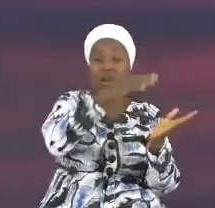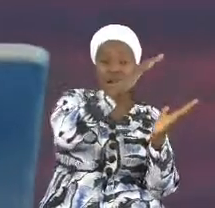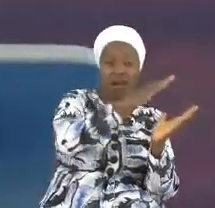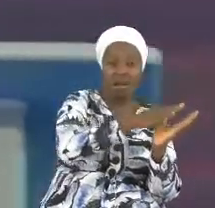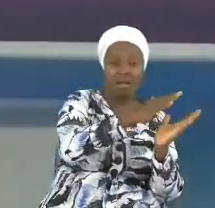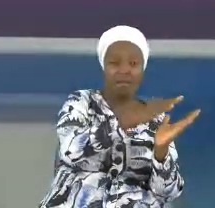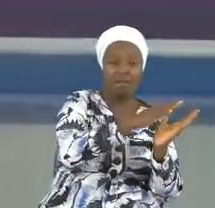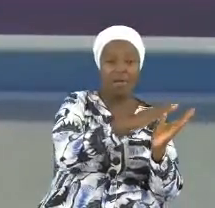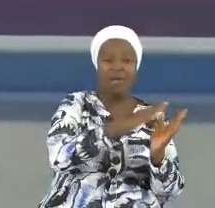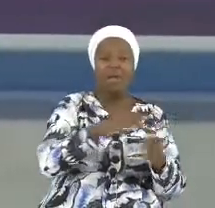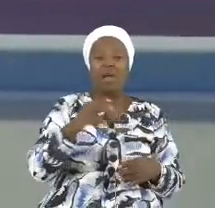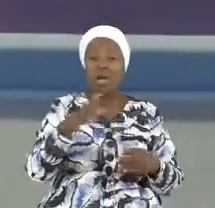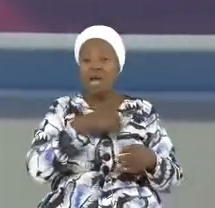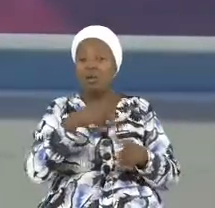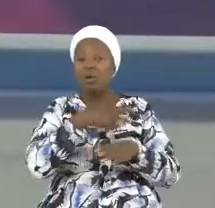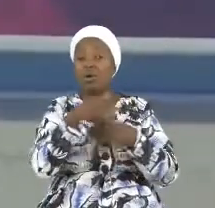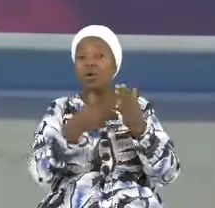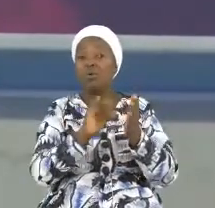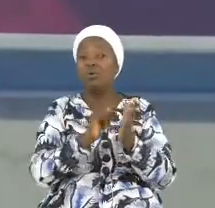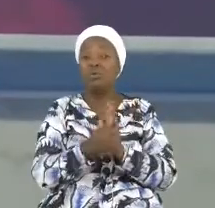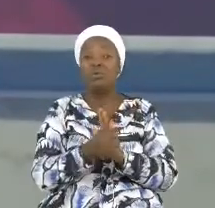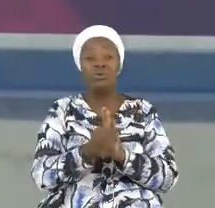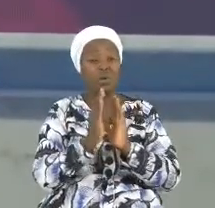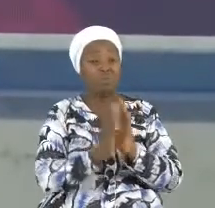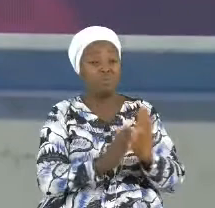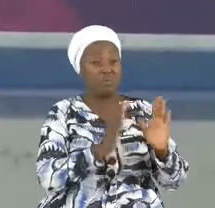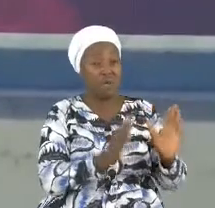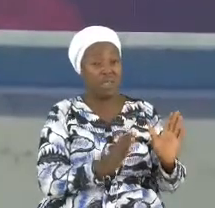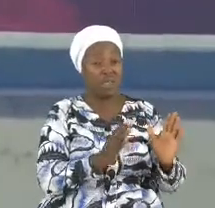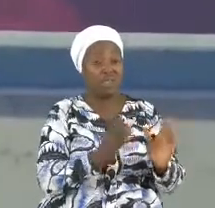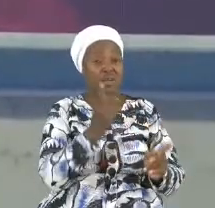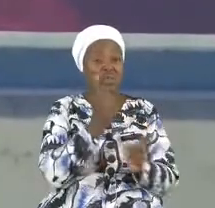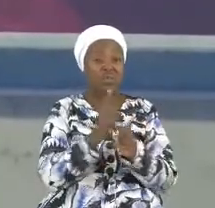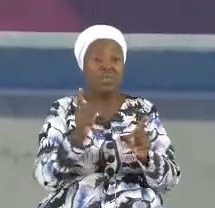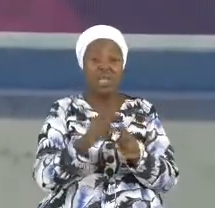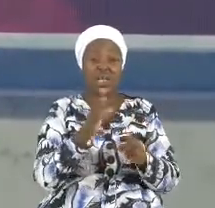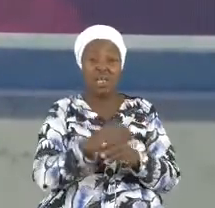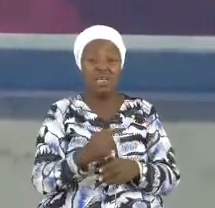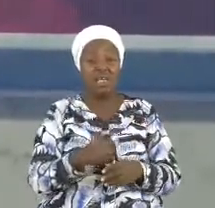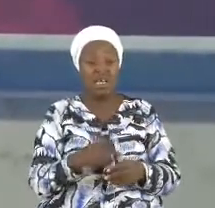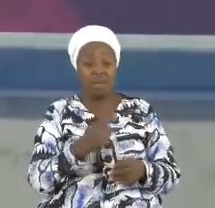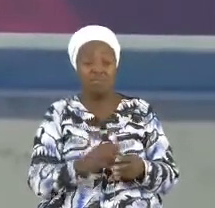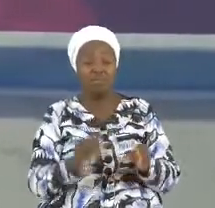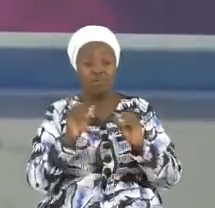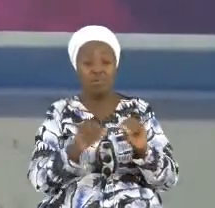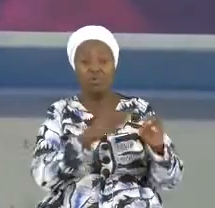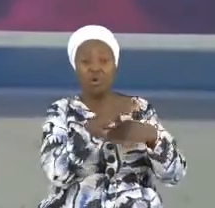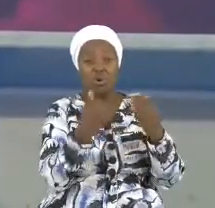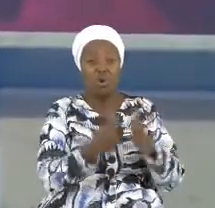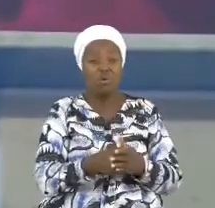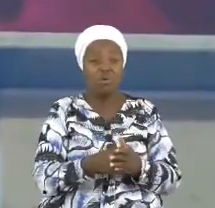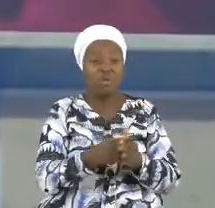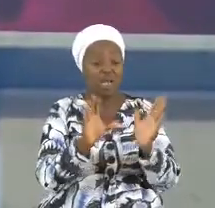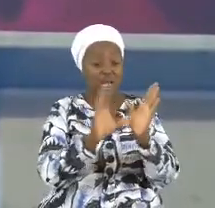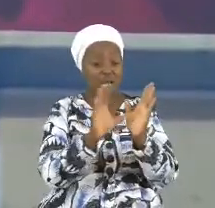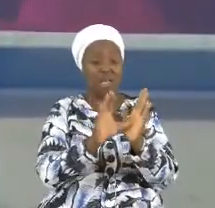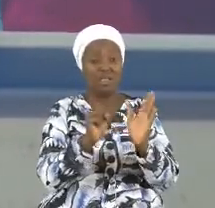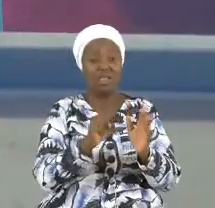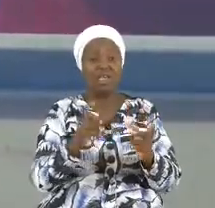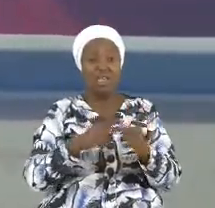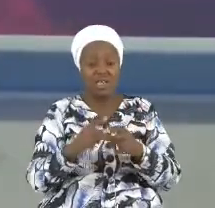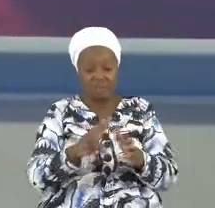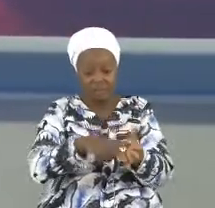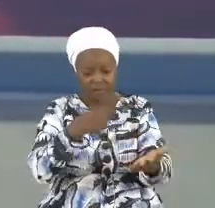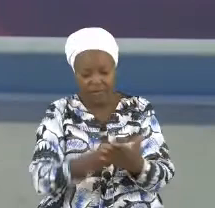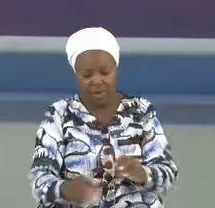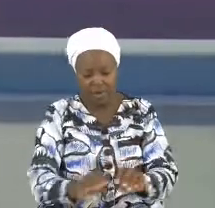those resolutions, like a pack of cards, they fell and they were scattered in the